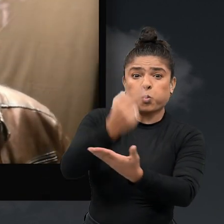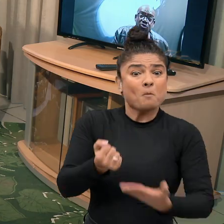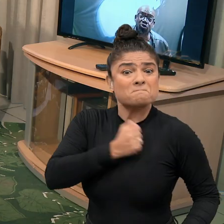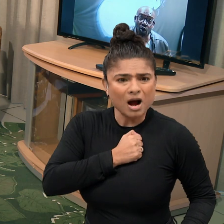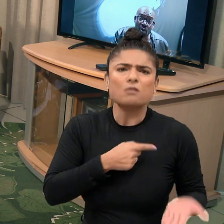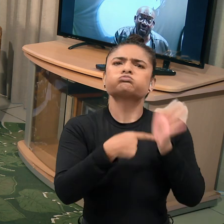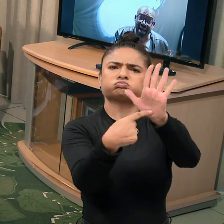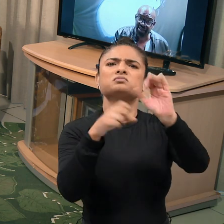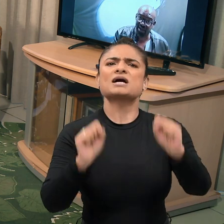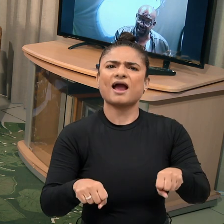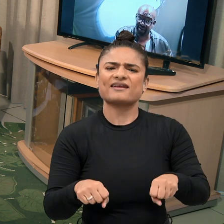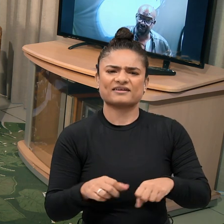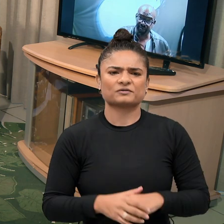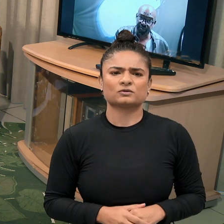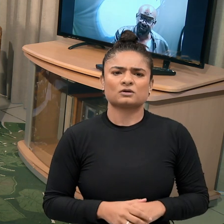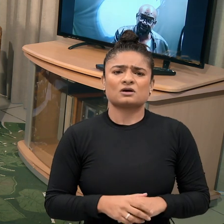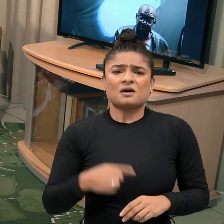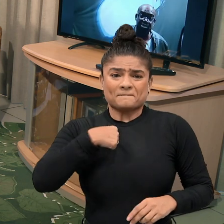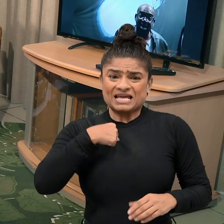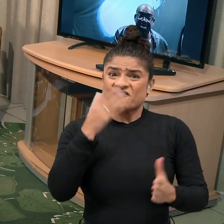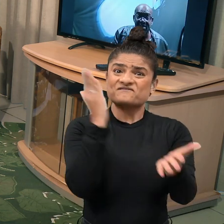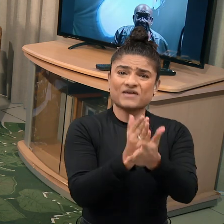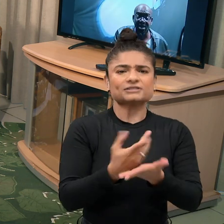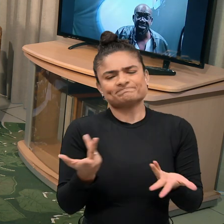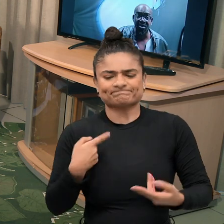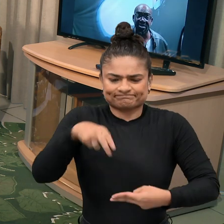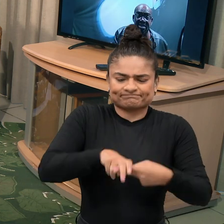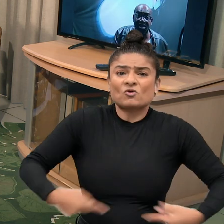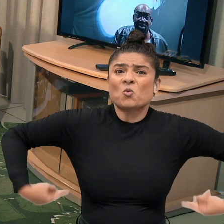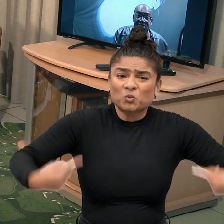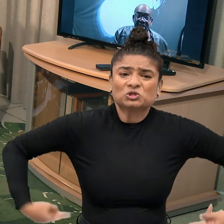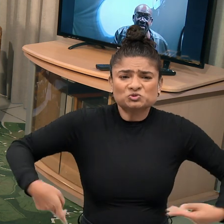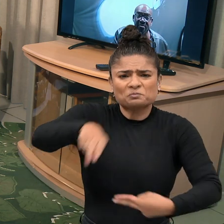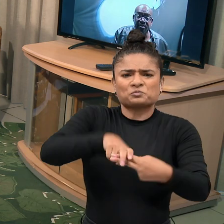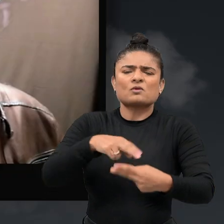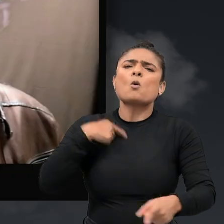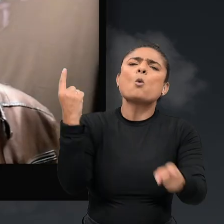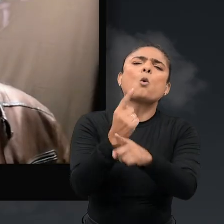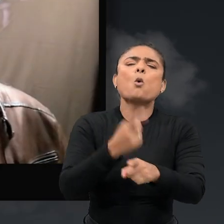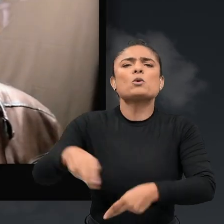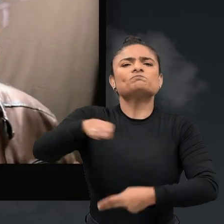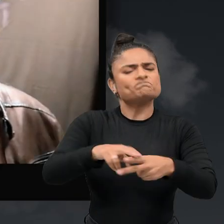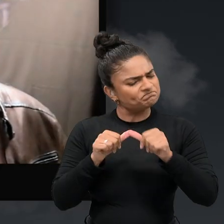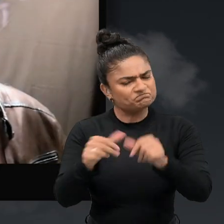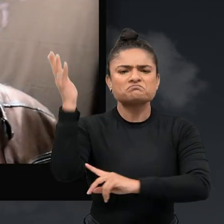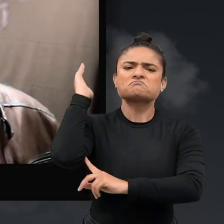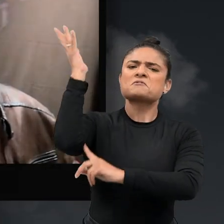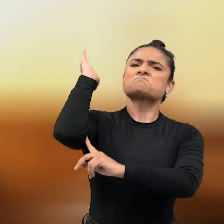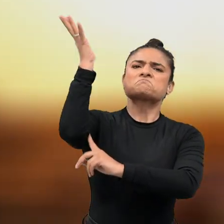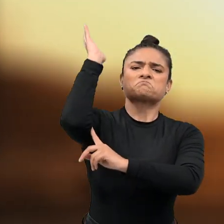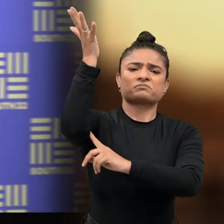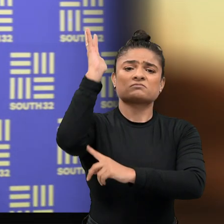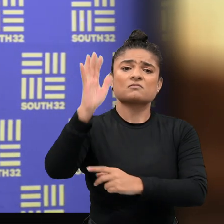hands to draw my artwork, despite the fact that I was now sitting in a wheelchair. I was always a public speaker.